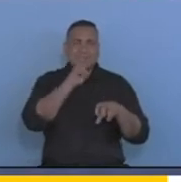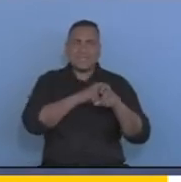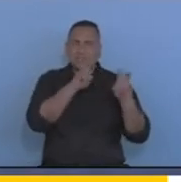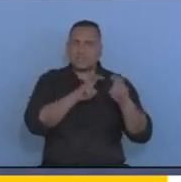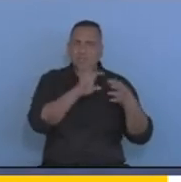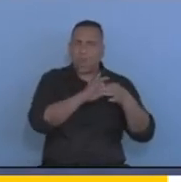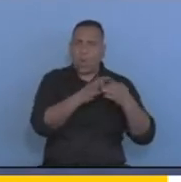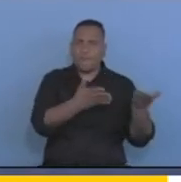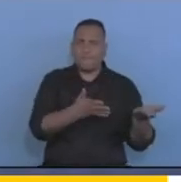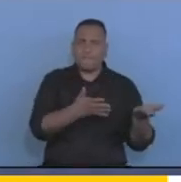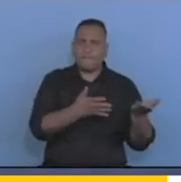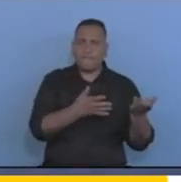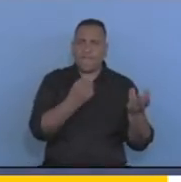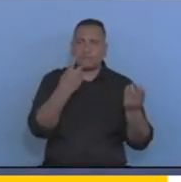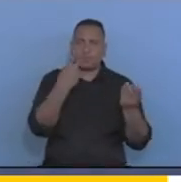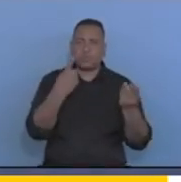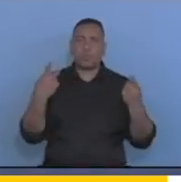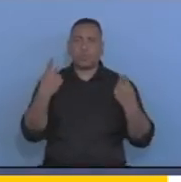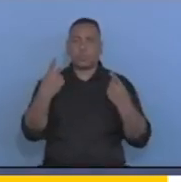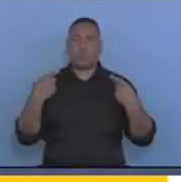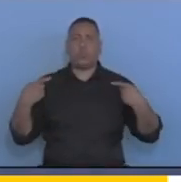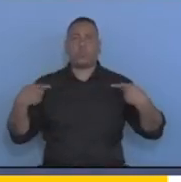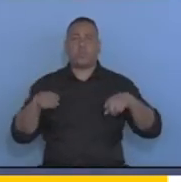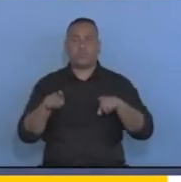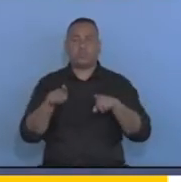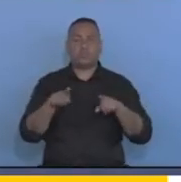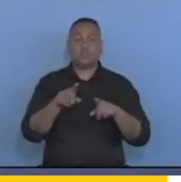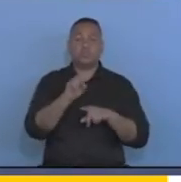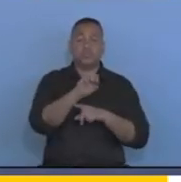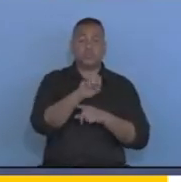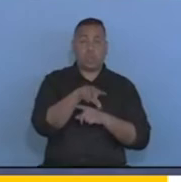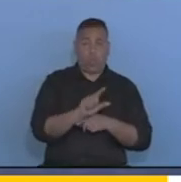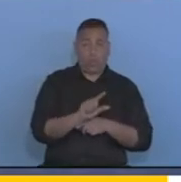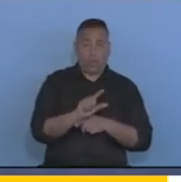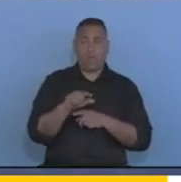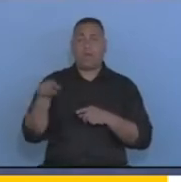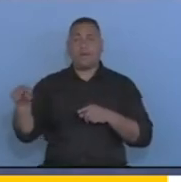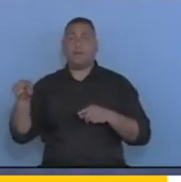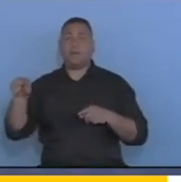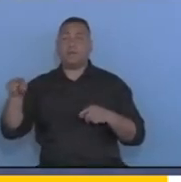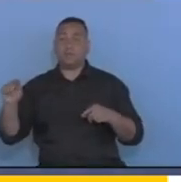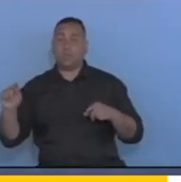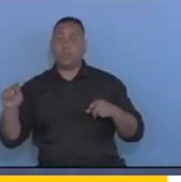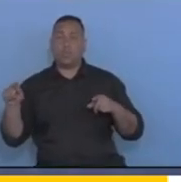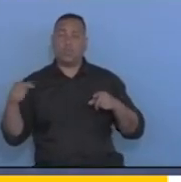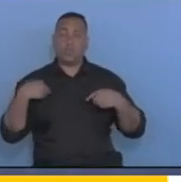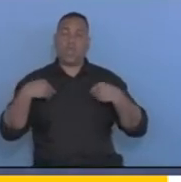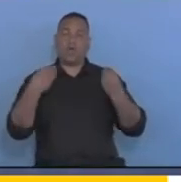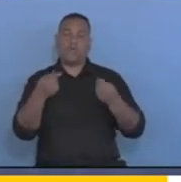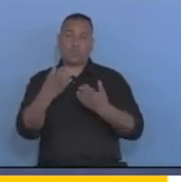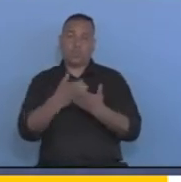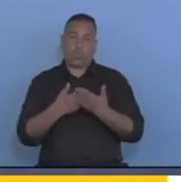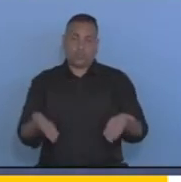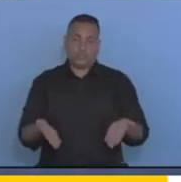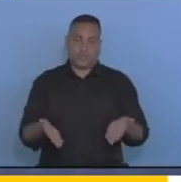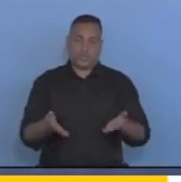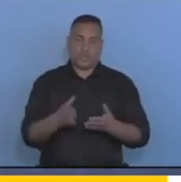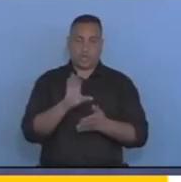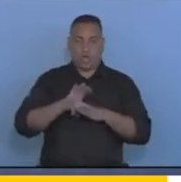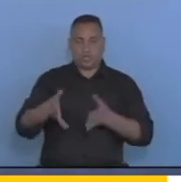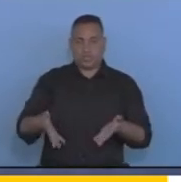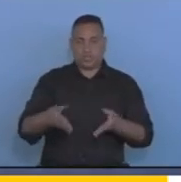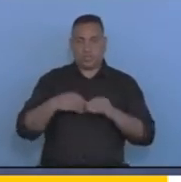solar as an option. And we offer both of those courses at Northlink College on this campus. Wow. I tell